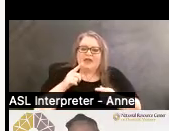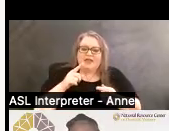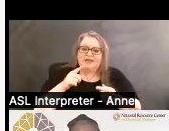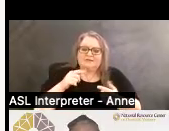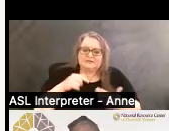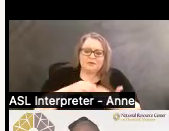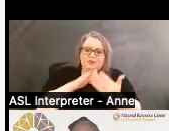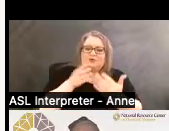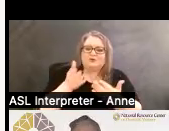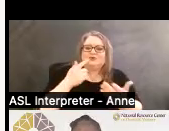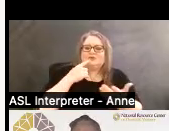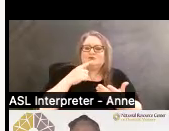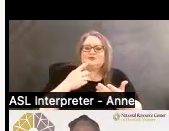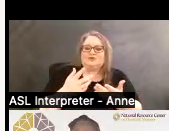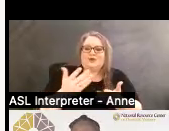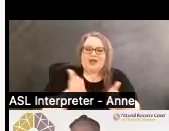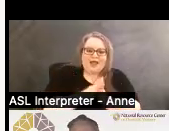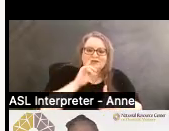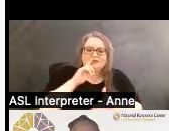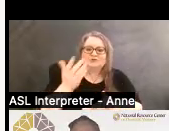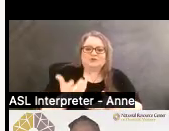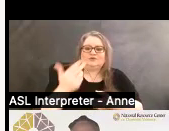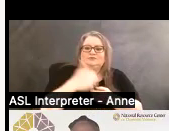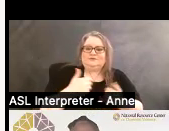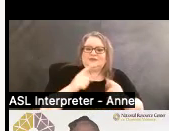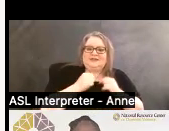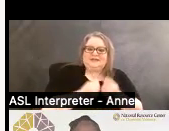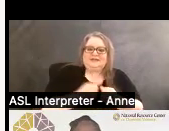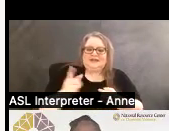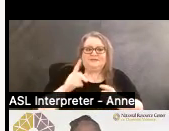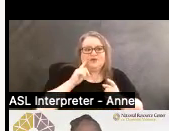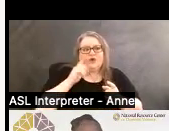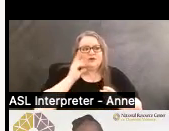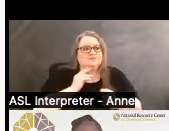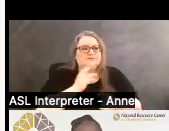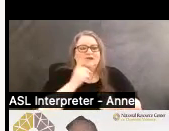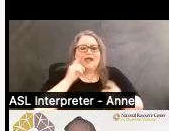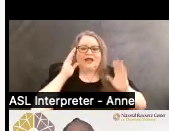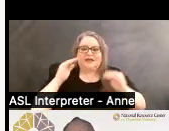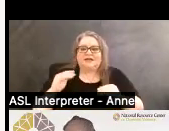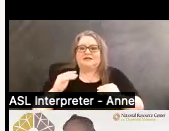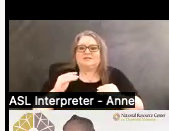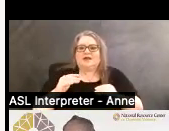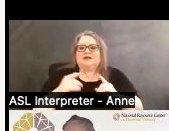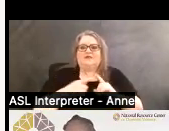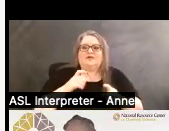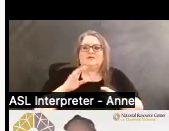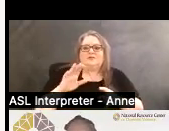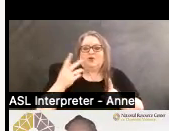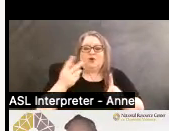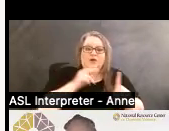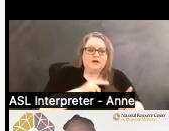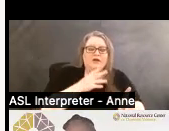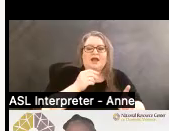this team, your experience and expectations of what you had coming from where you came from, and then coming into